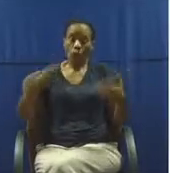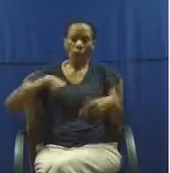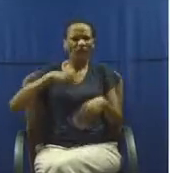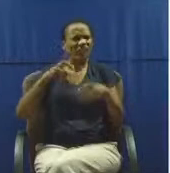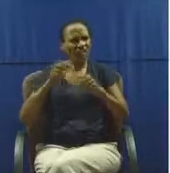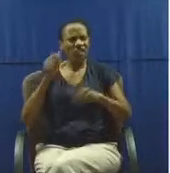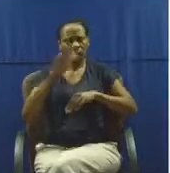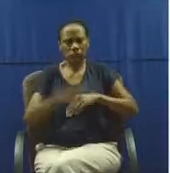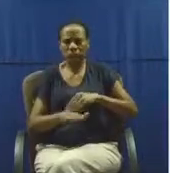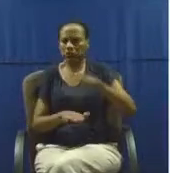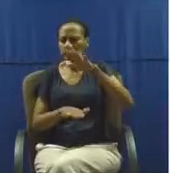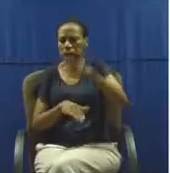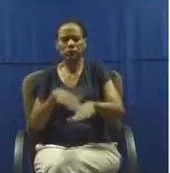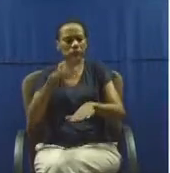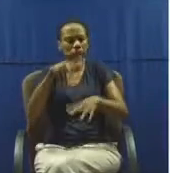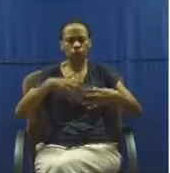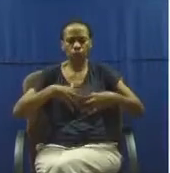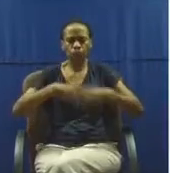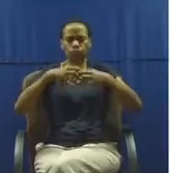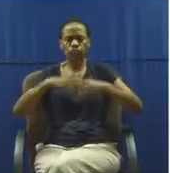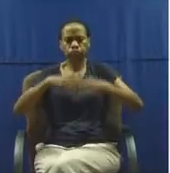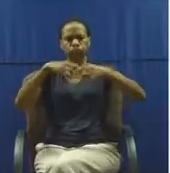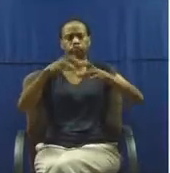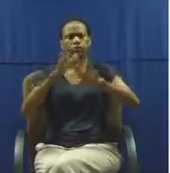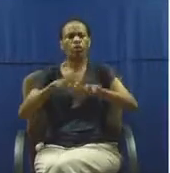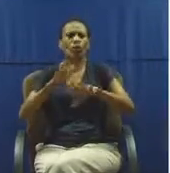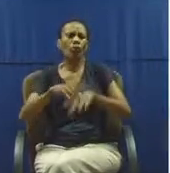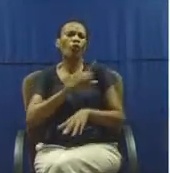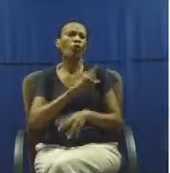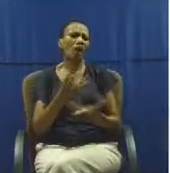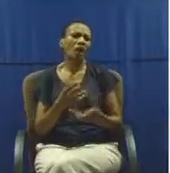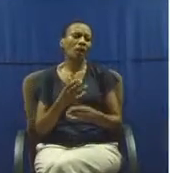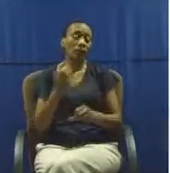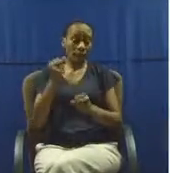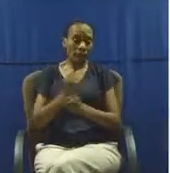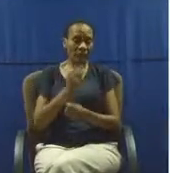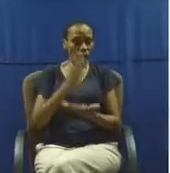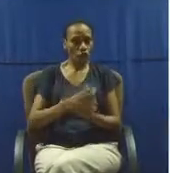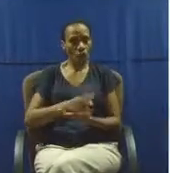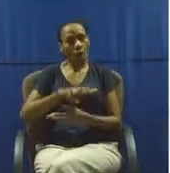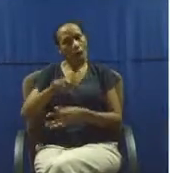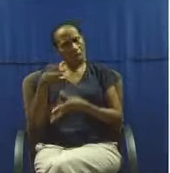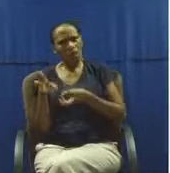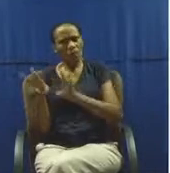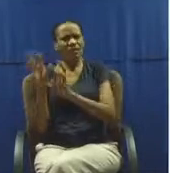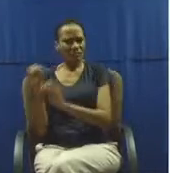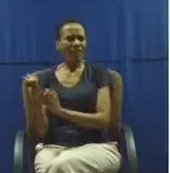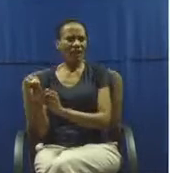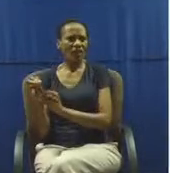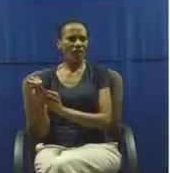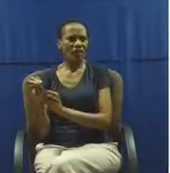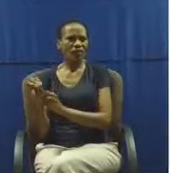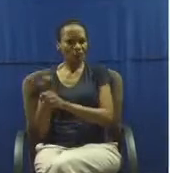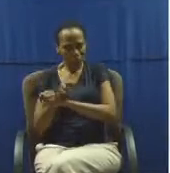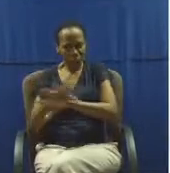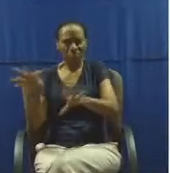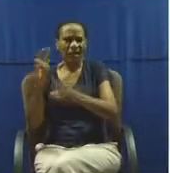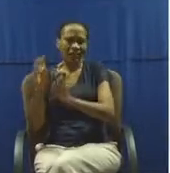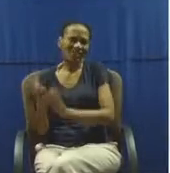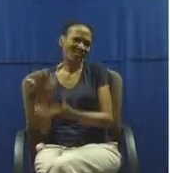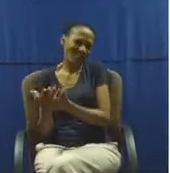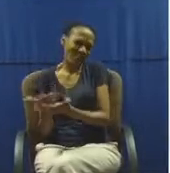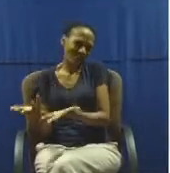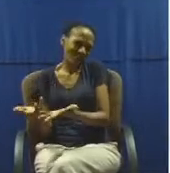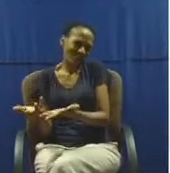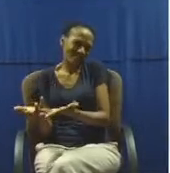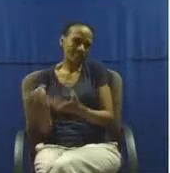and initiatives to ensure that we do have alternative power. And through the